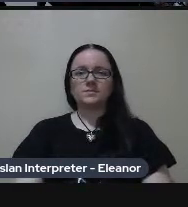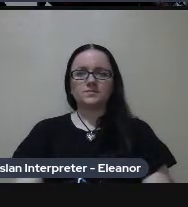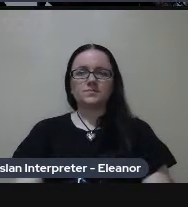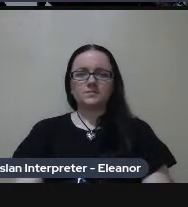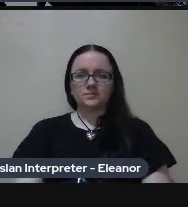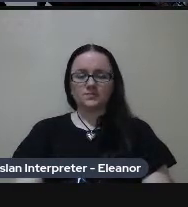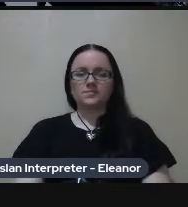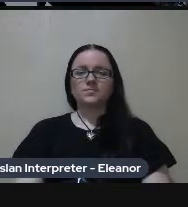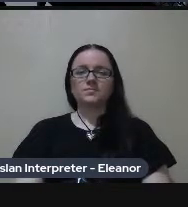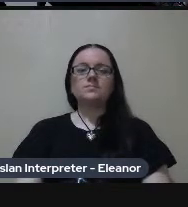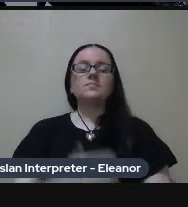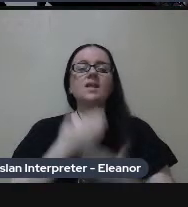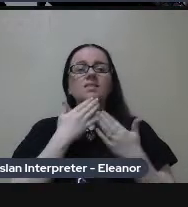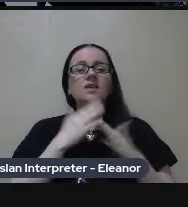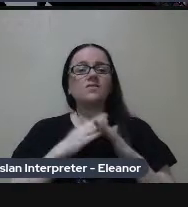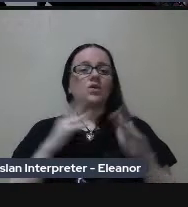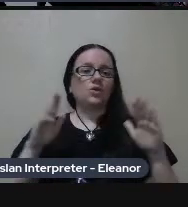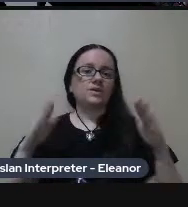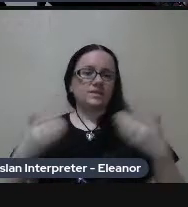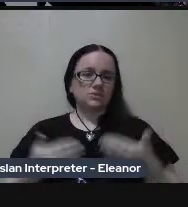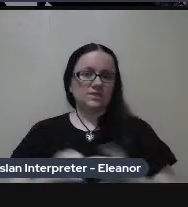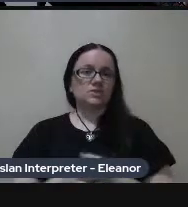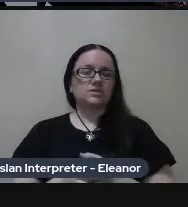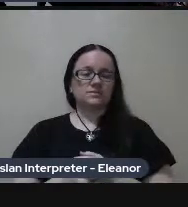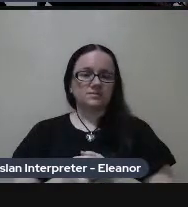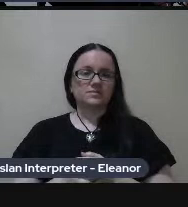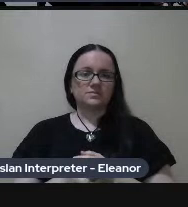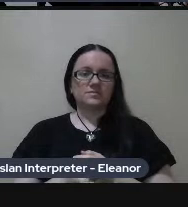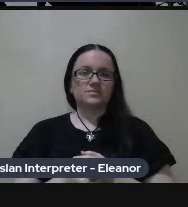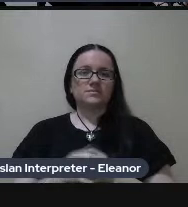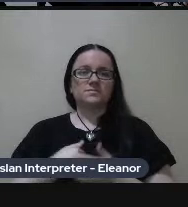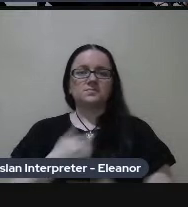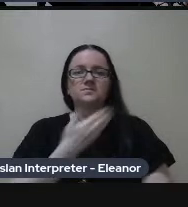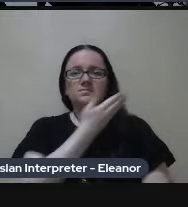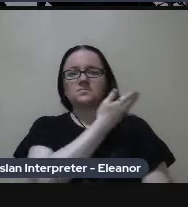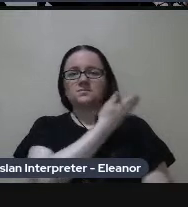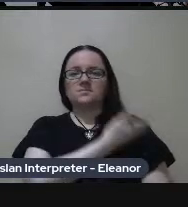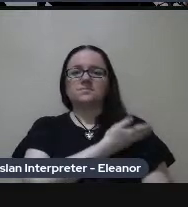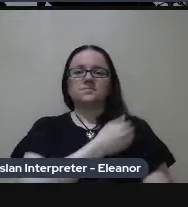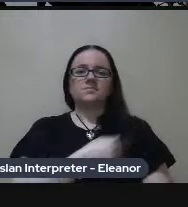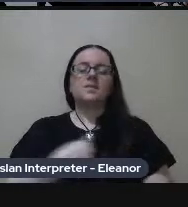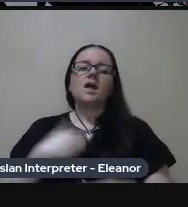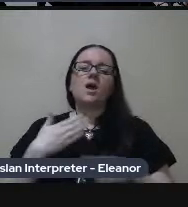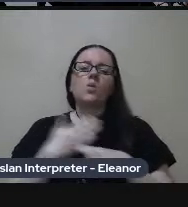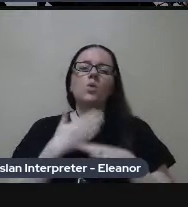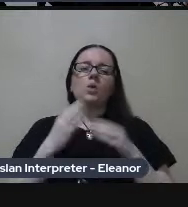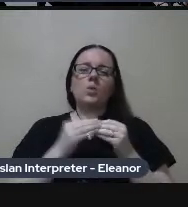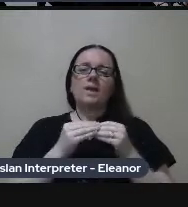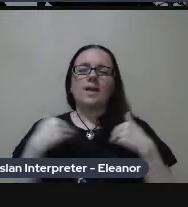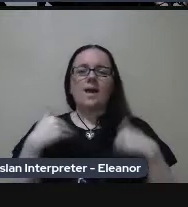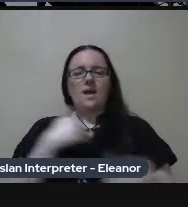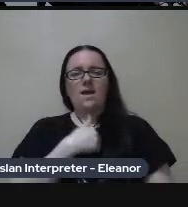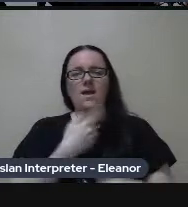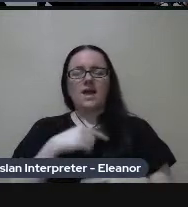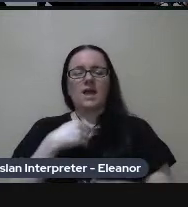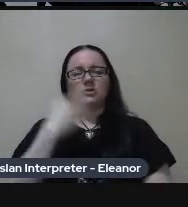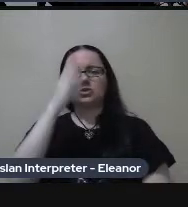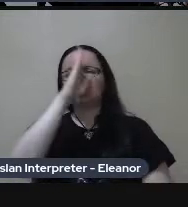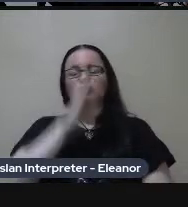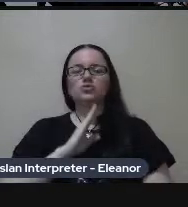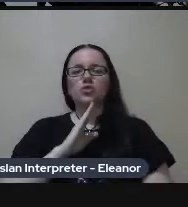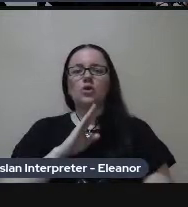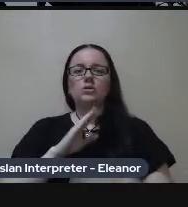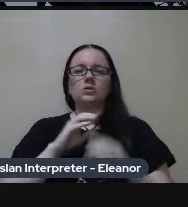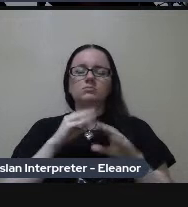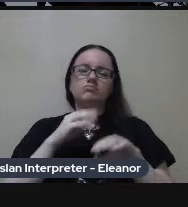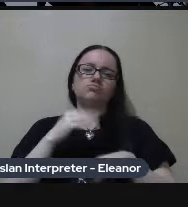Thanks for the introduction, Gillian. So my name is Beate. I am a clinical pharmacist. I do work with the Heart and Stroke Program for the HMRI, but I also